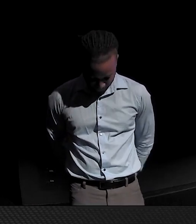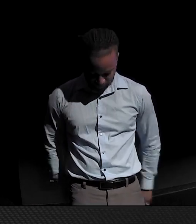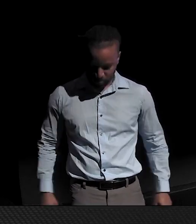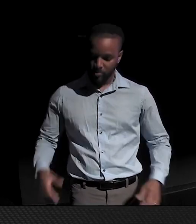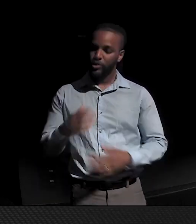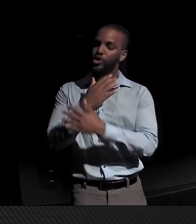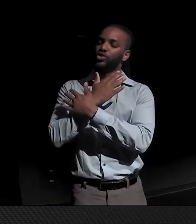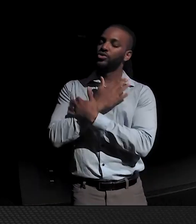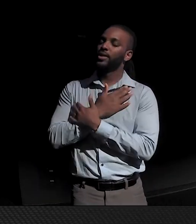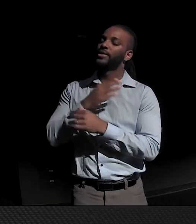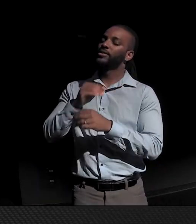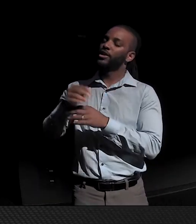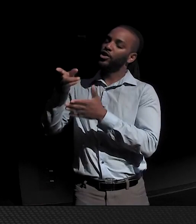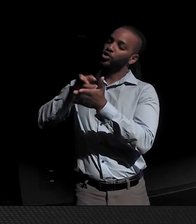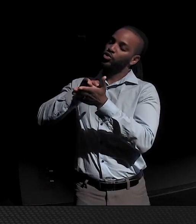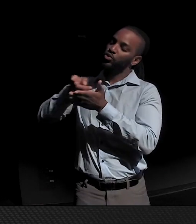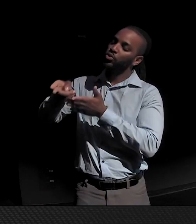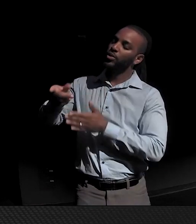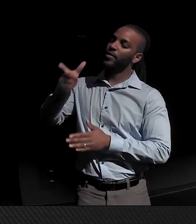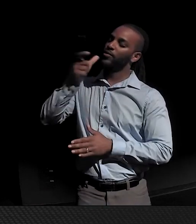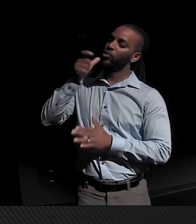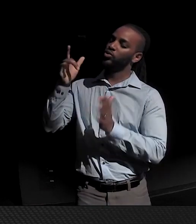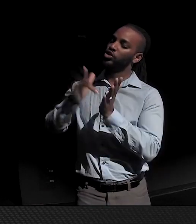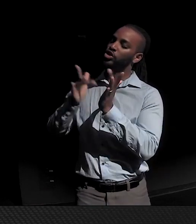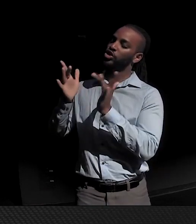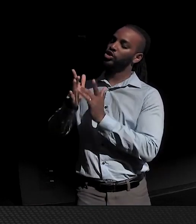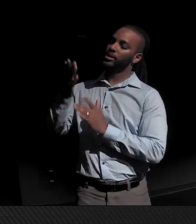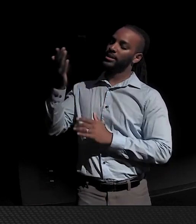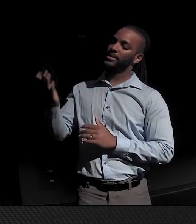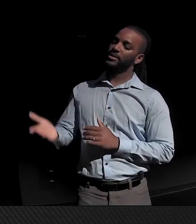Just rest in the truth of who Jesus is.